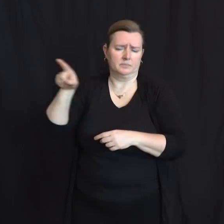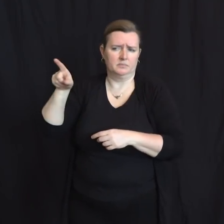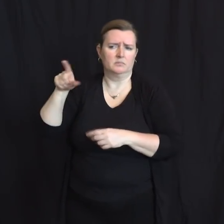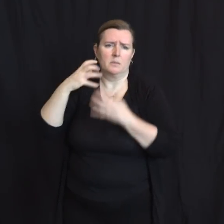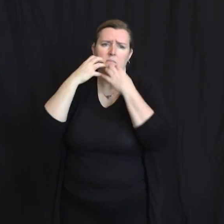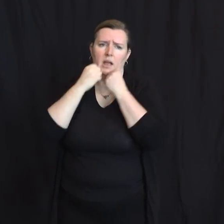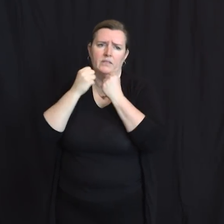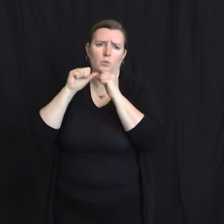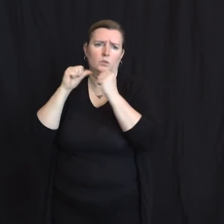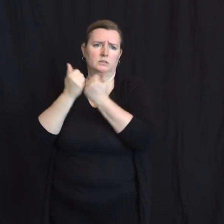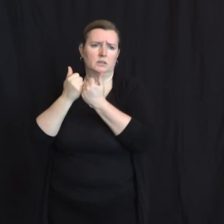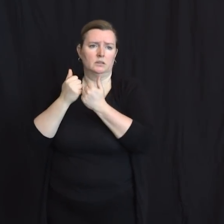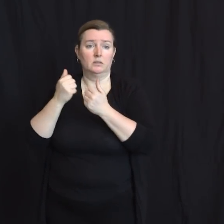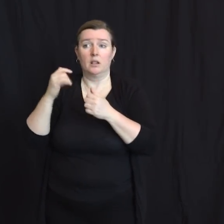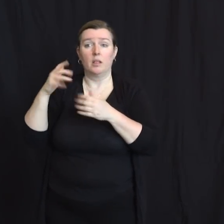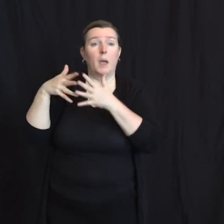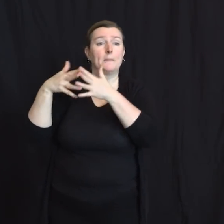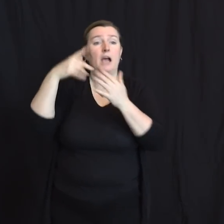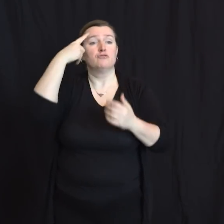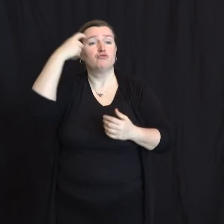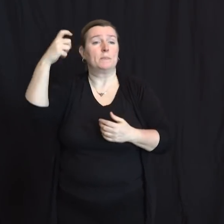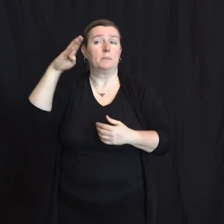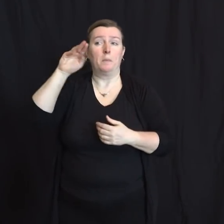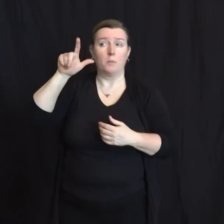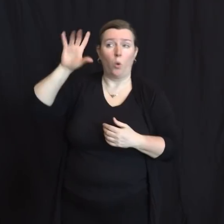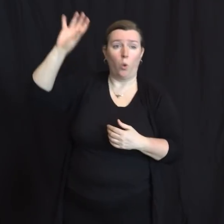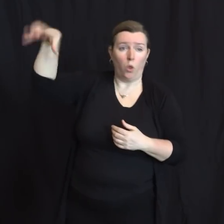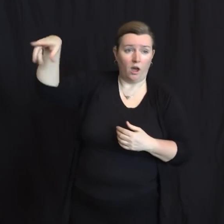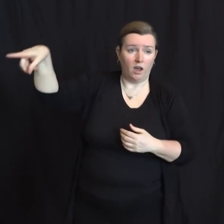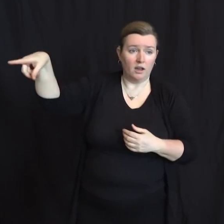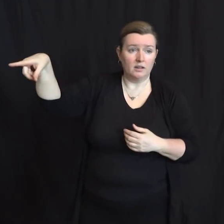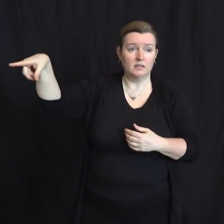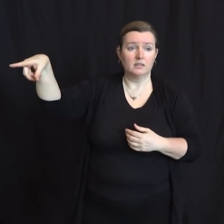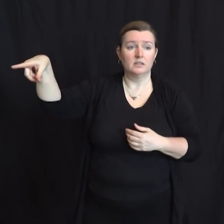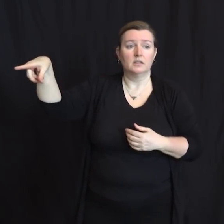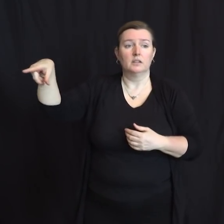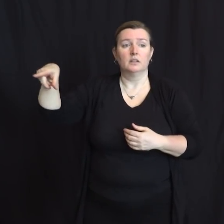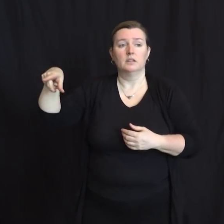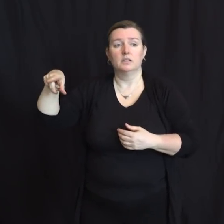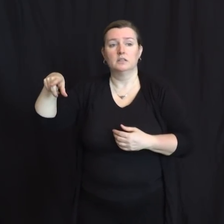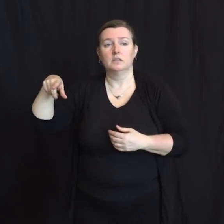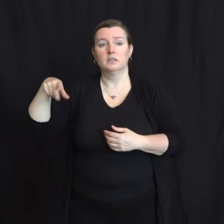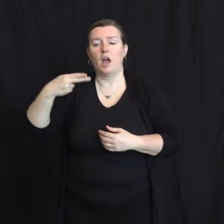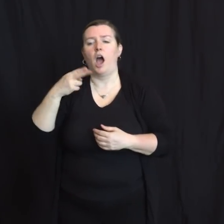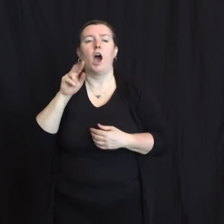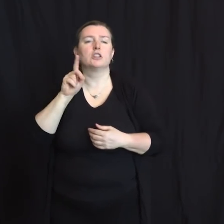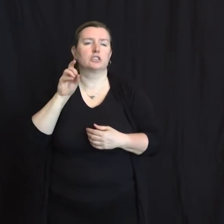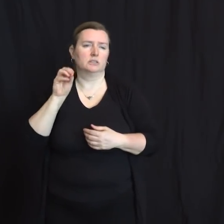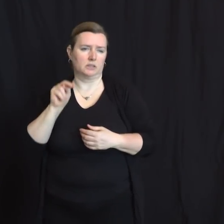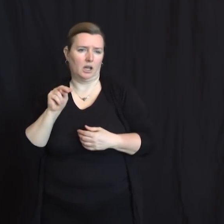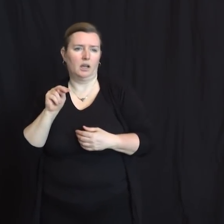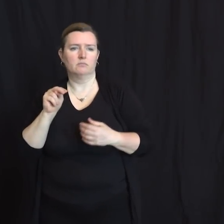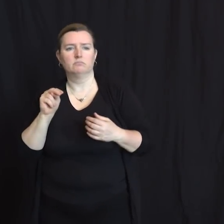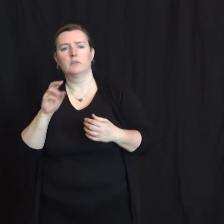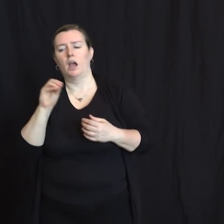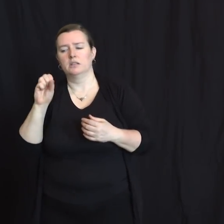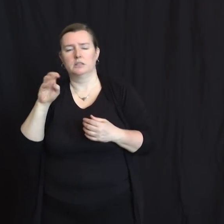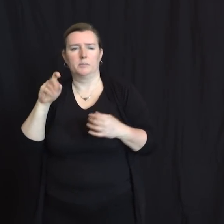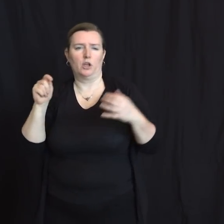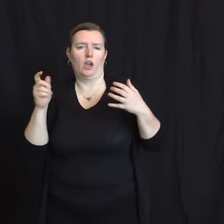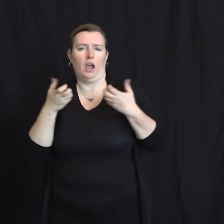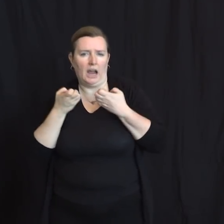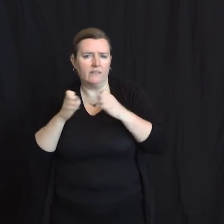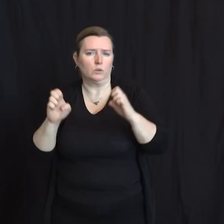Dream. You heard Somerset and Hunterdon counties combined energies. I said today, with